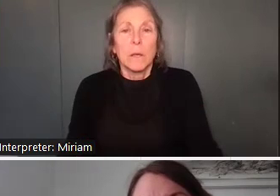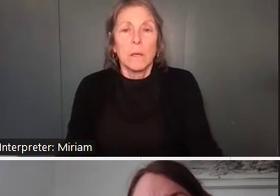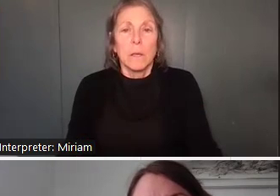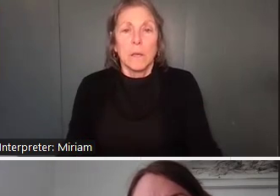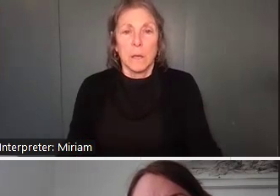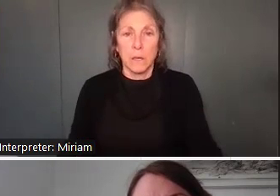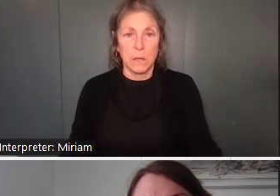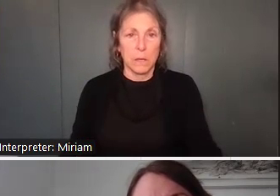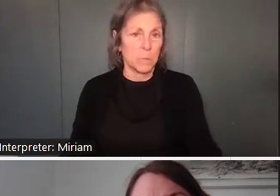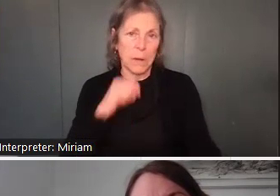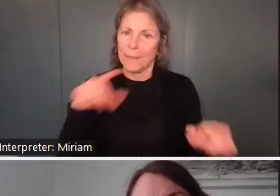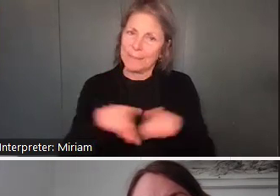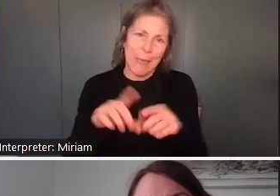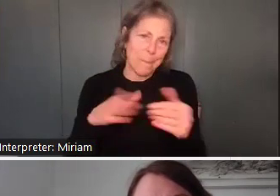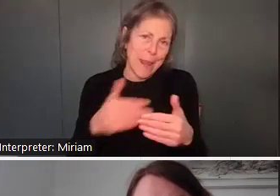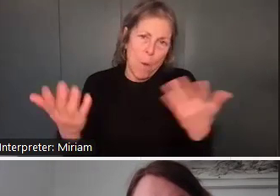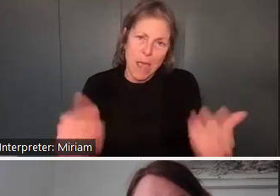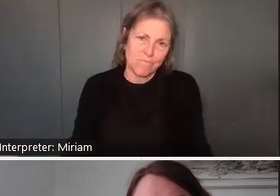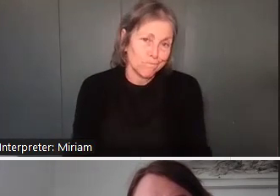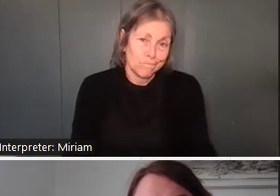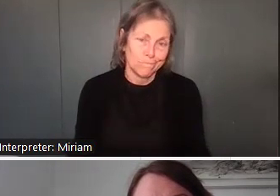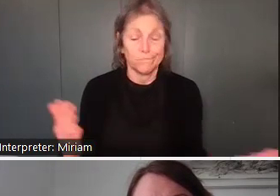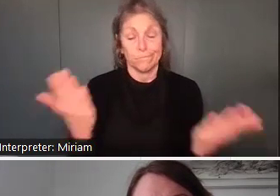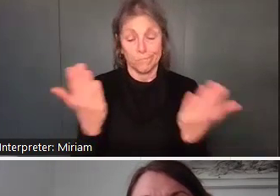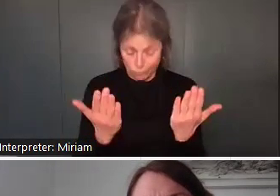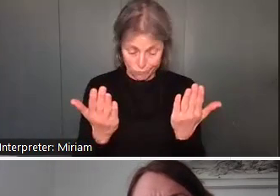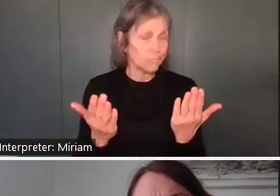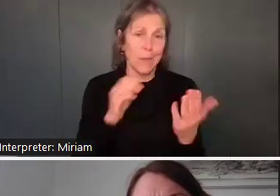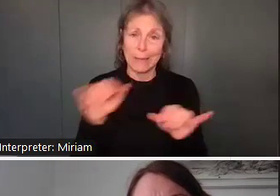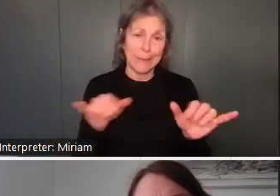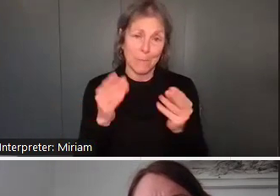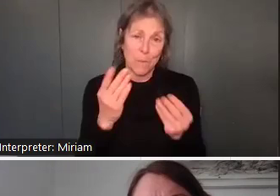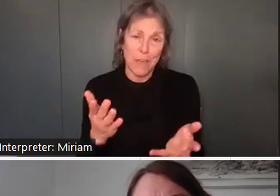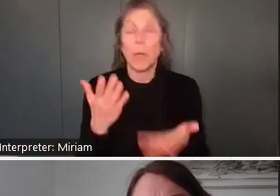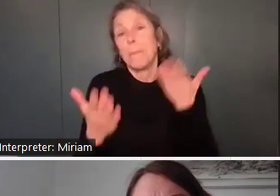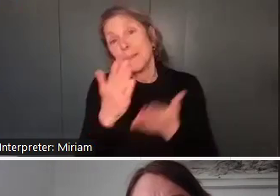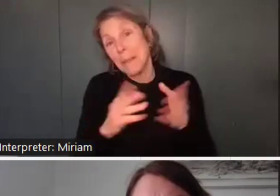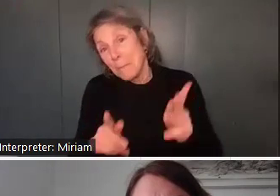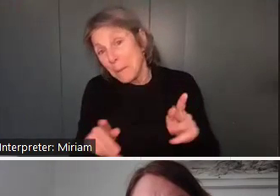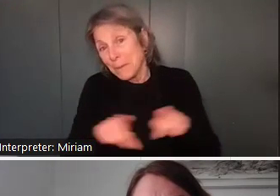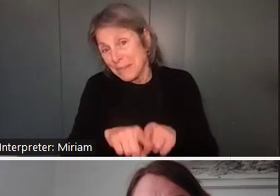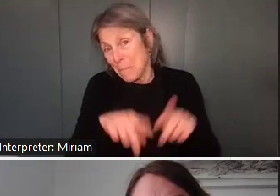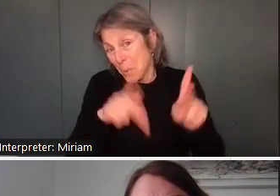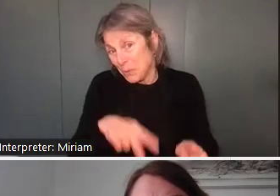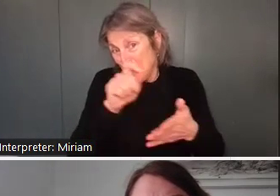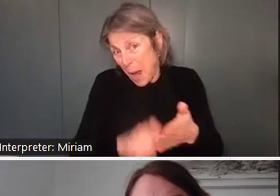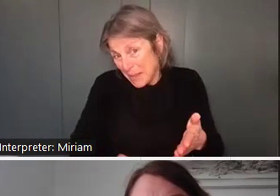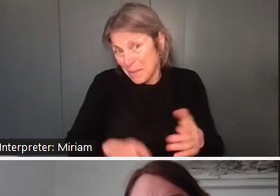And Okay. they're not going to be the same anyway. So some people may have the Yeah. same person writing them. I don't